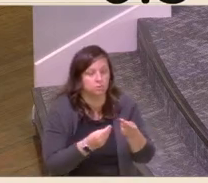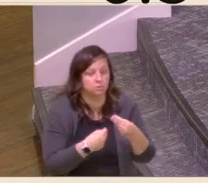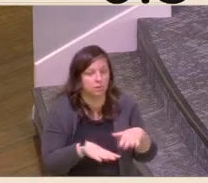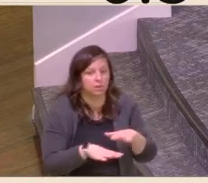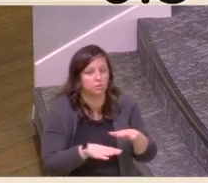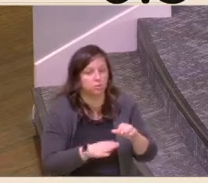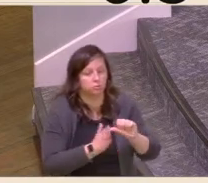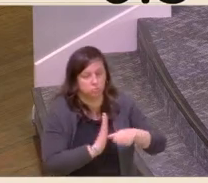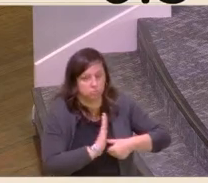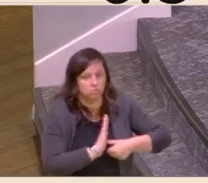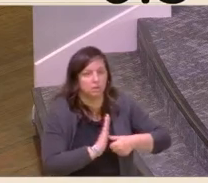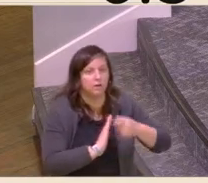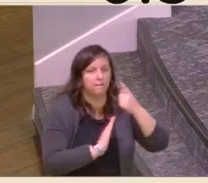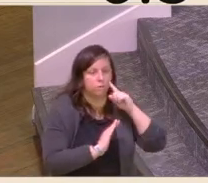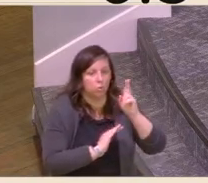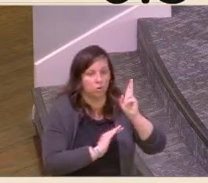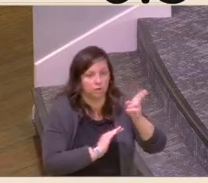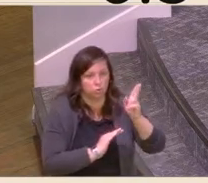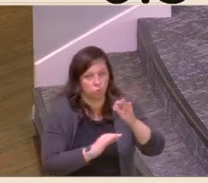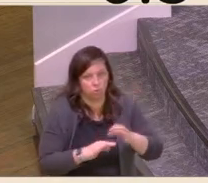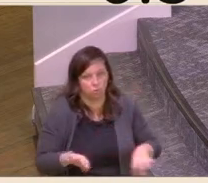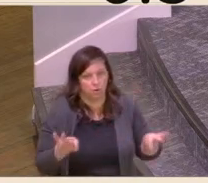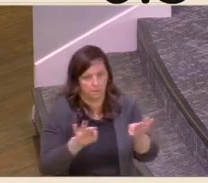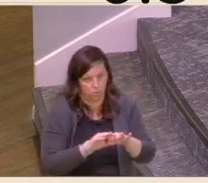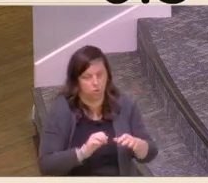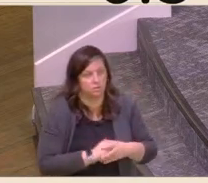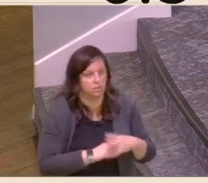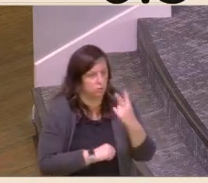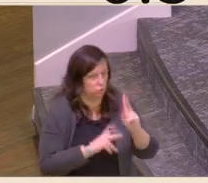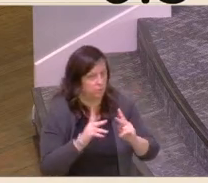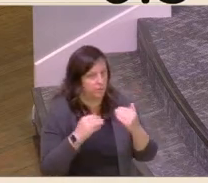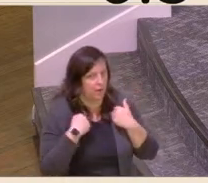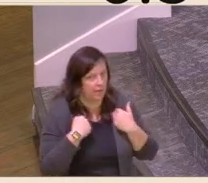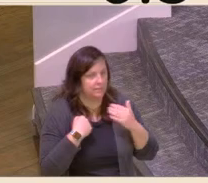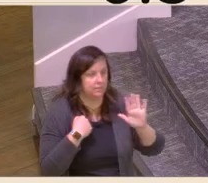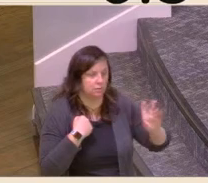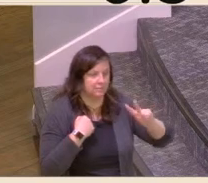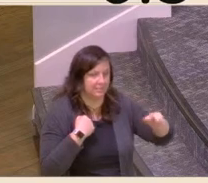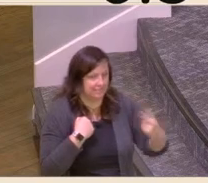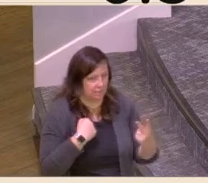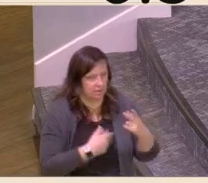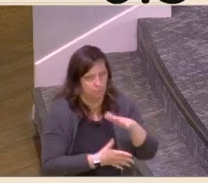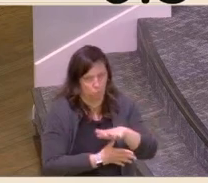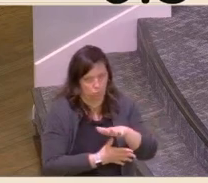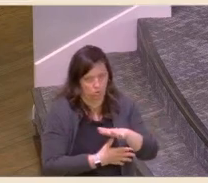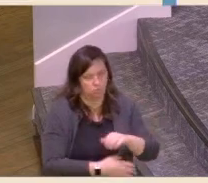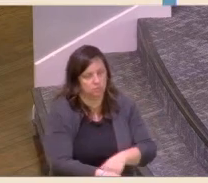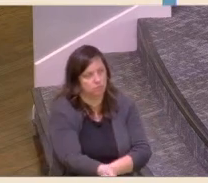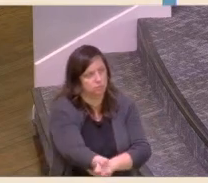historical importance of the site. 2 people had that as number 2.